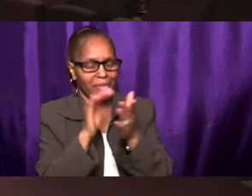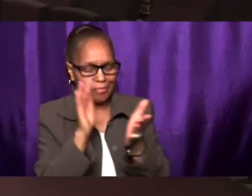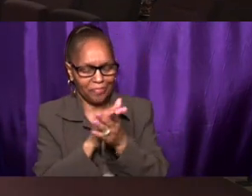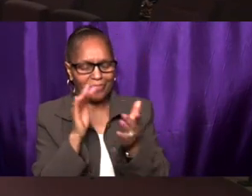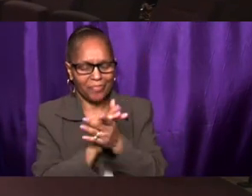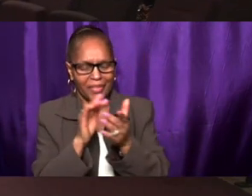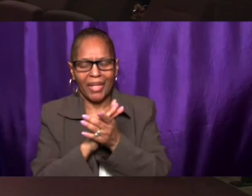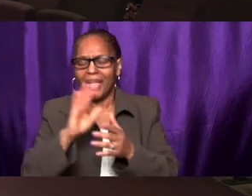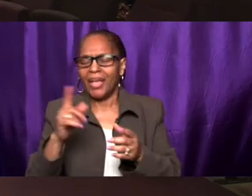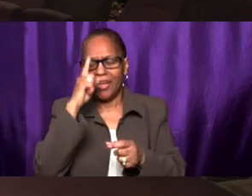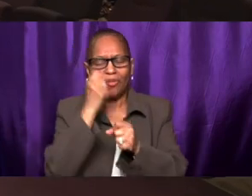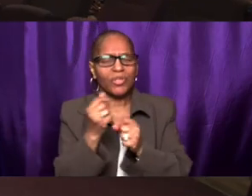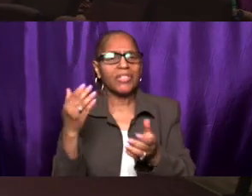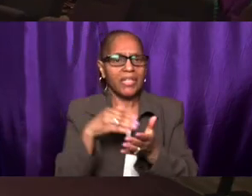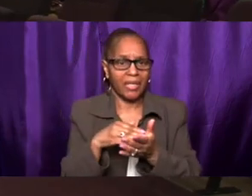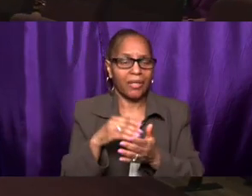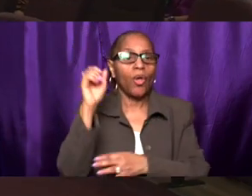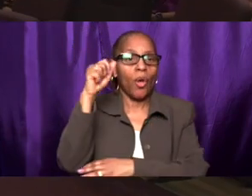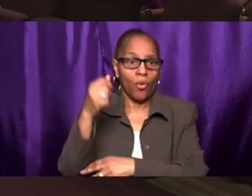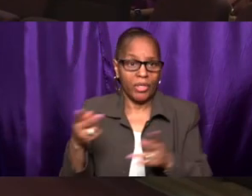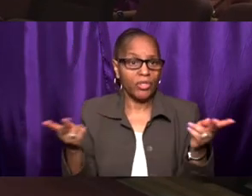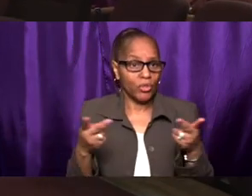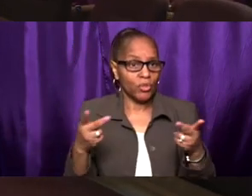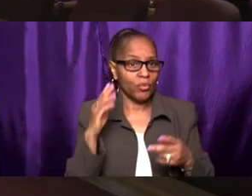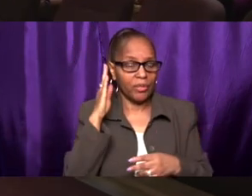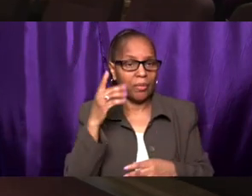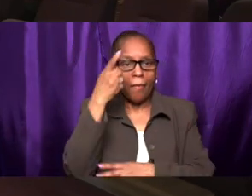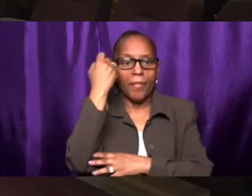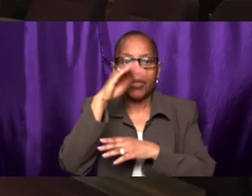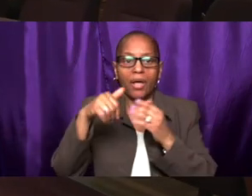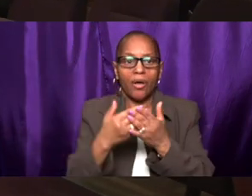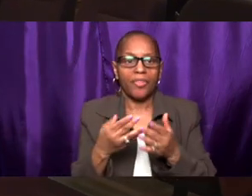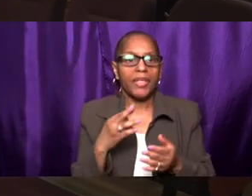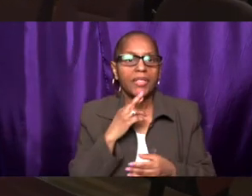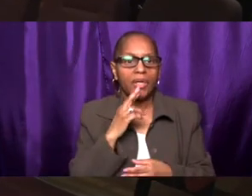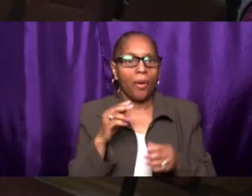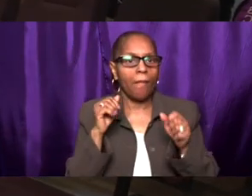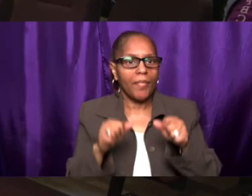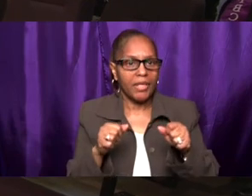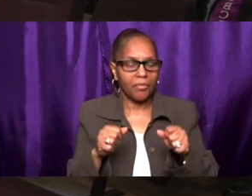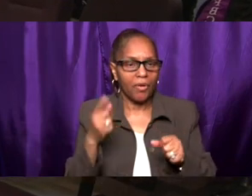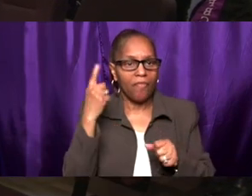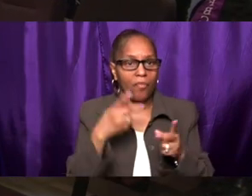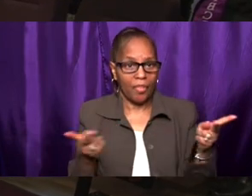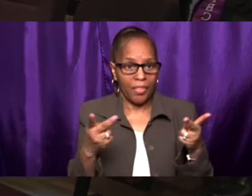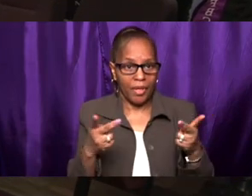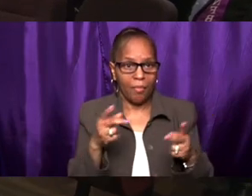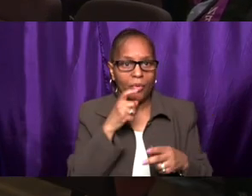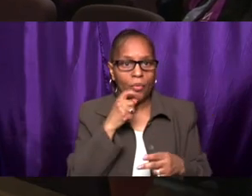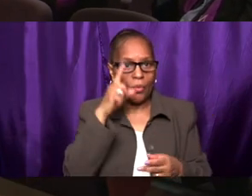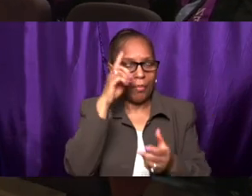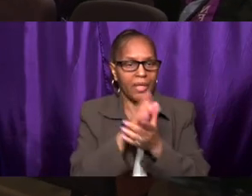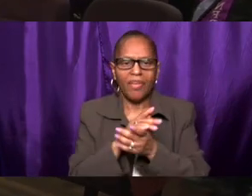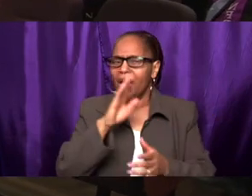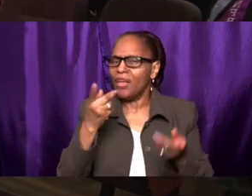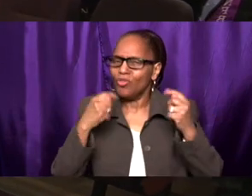I'll never trust again. Oh, yes, you will. Because all things are possible for them that believe. I'll never try